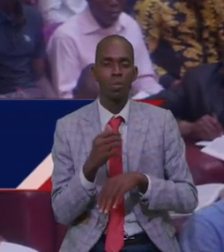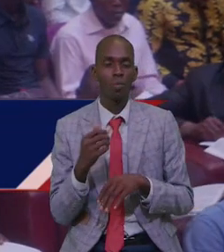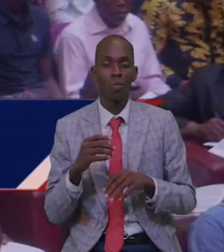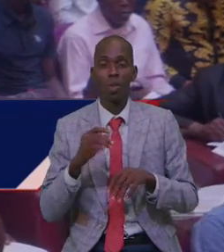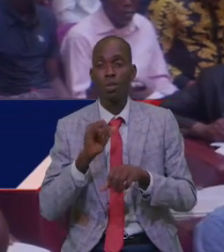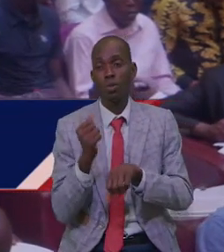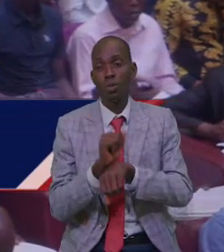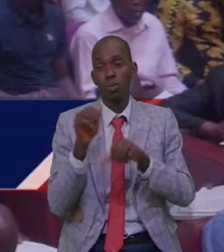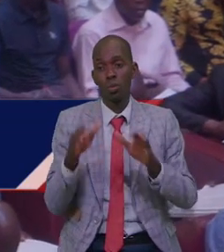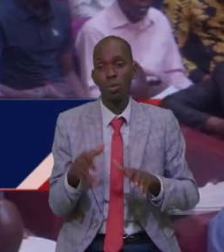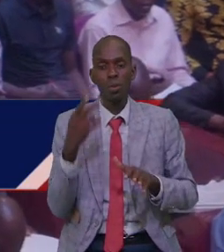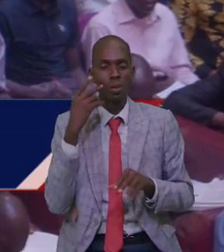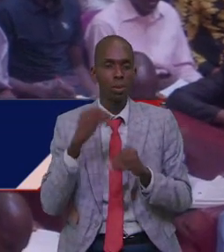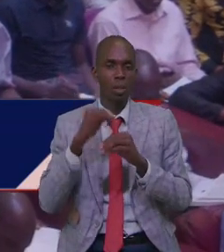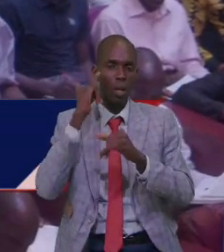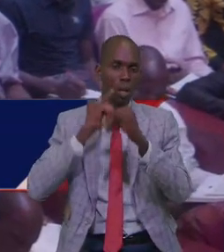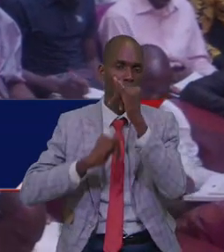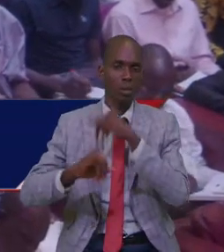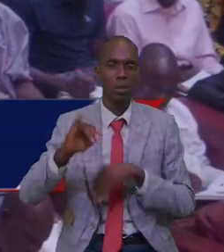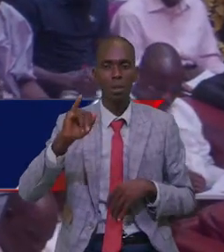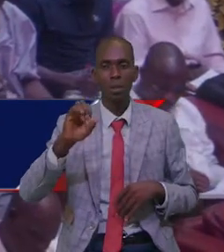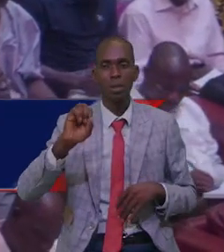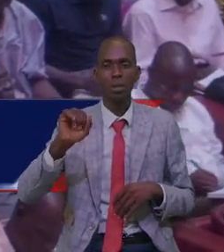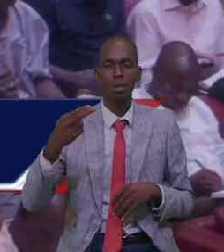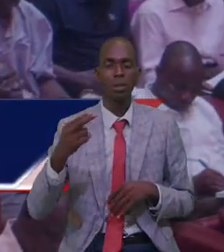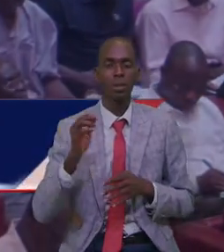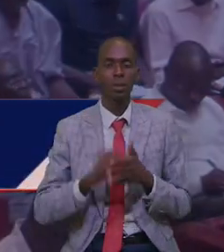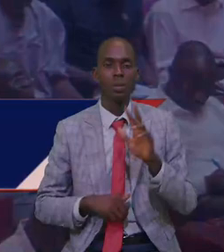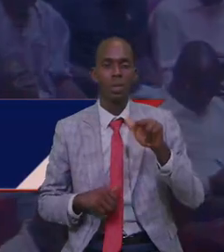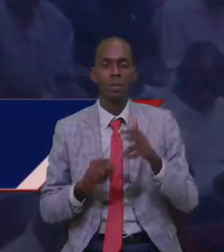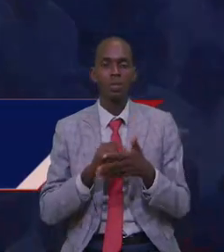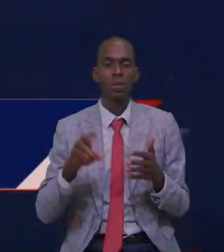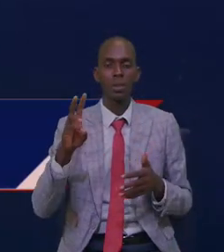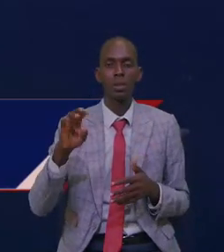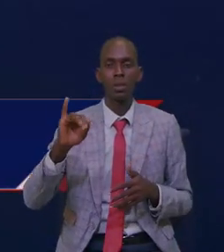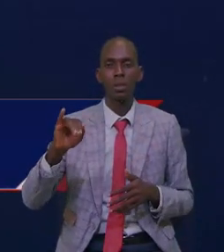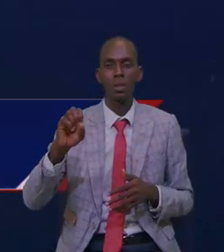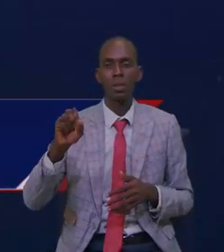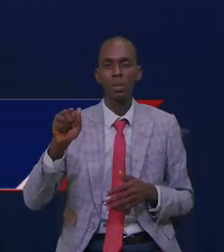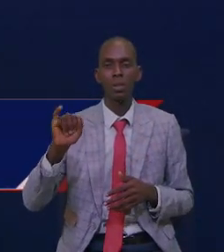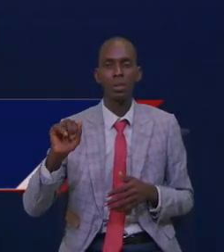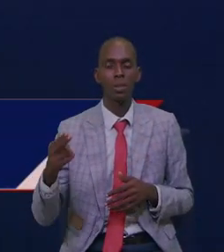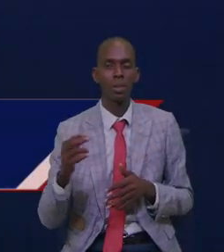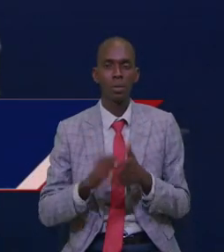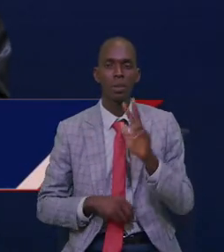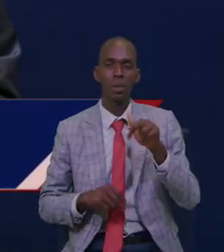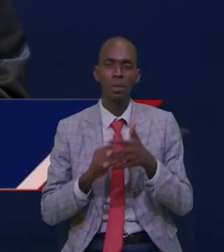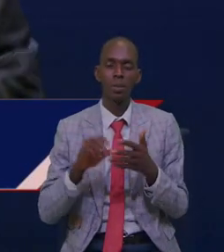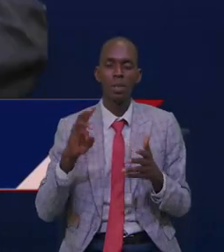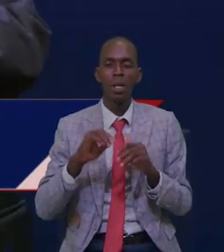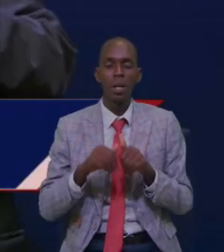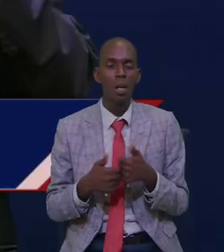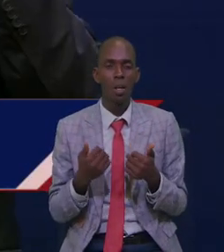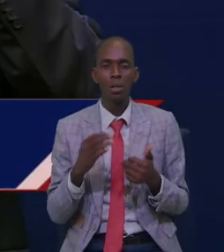6. In Isaiah chapter 13, verse 6, howl ye, For the day of the Lord is at